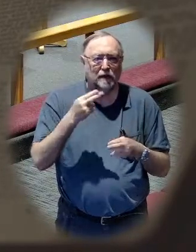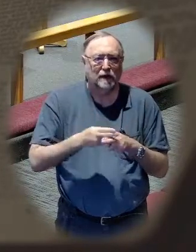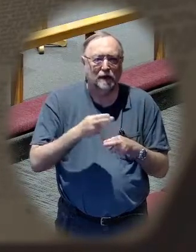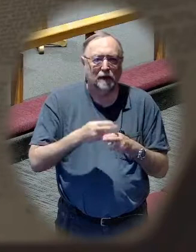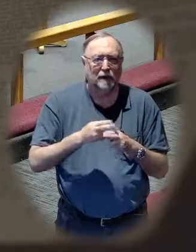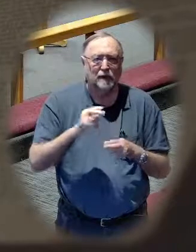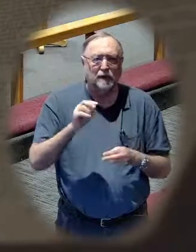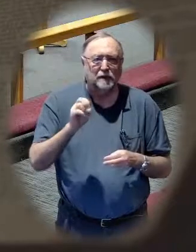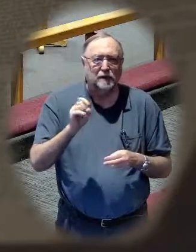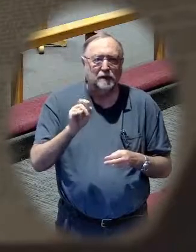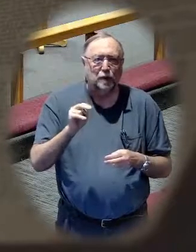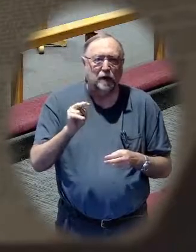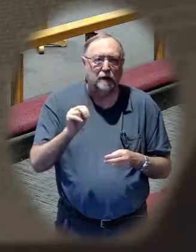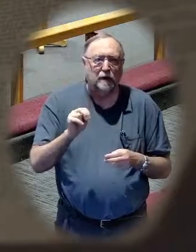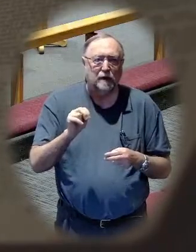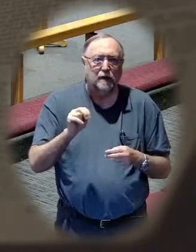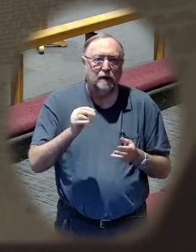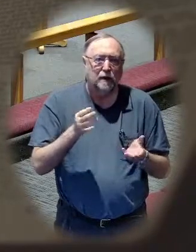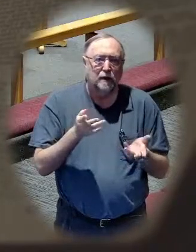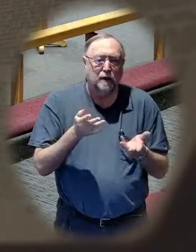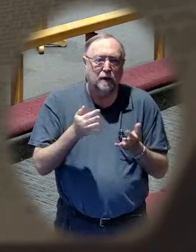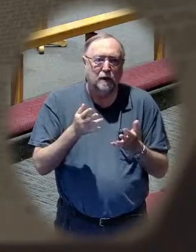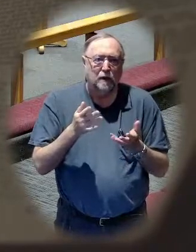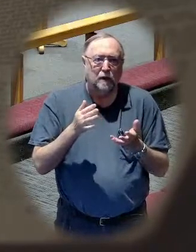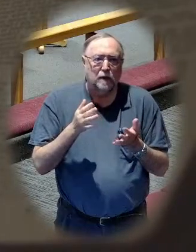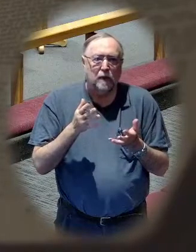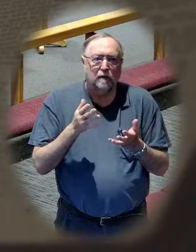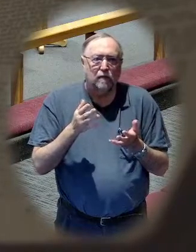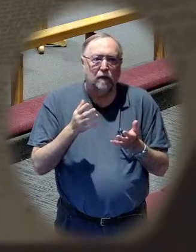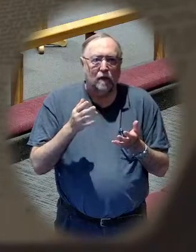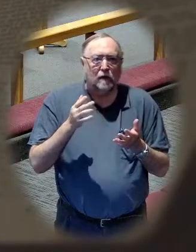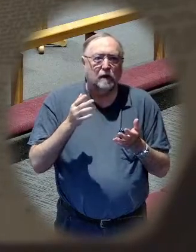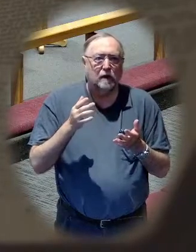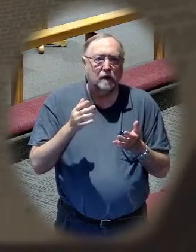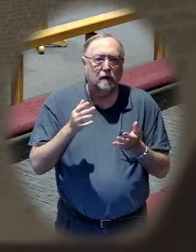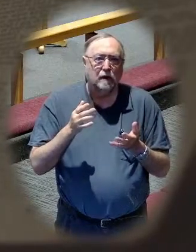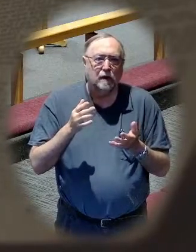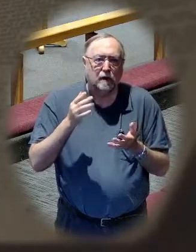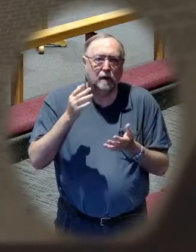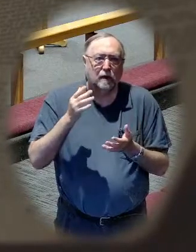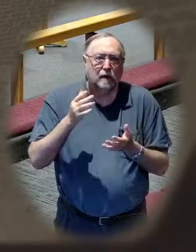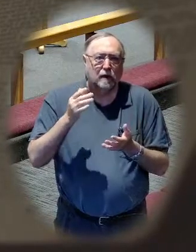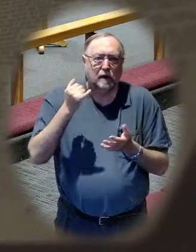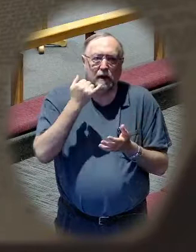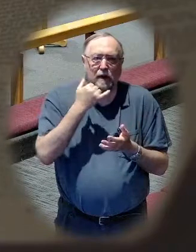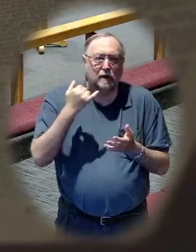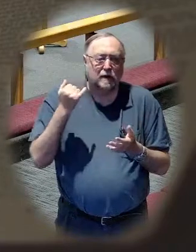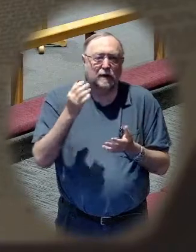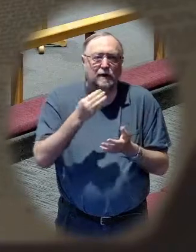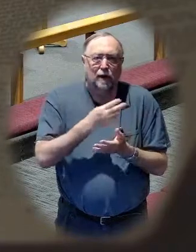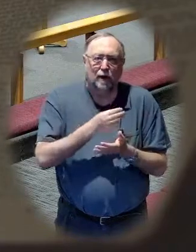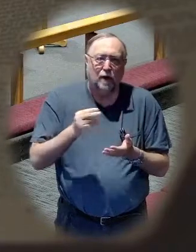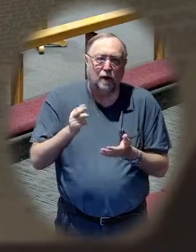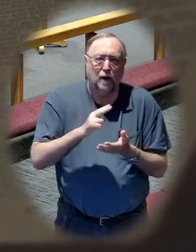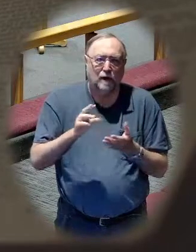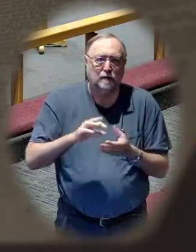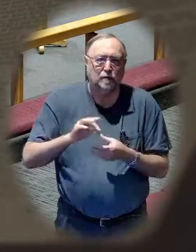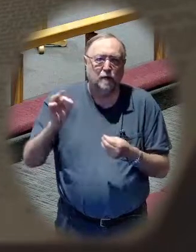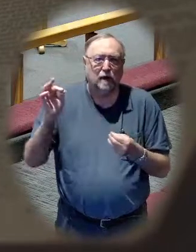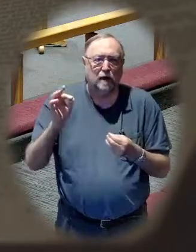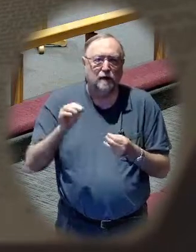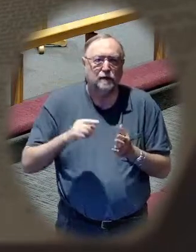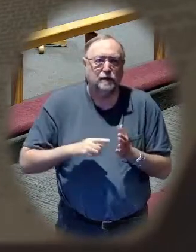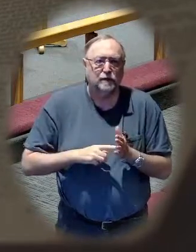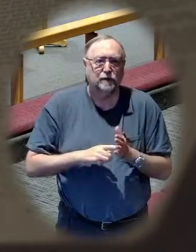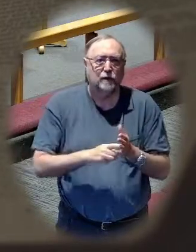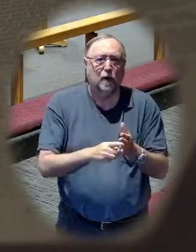and devout, waiting for the consolation of Israel. And the Holy Spirit was upon him, and it had been revealed to him by the Holy